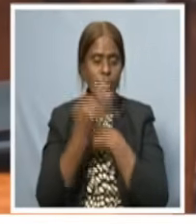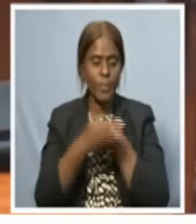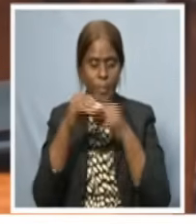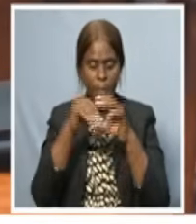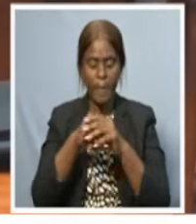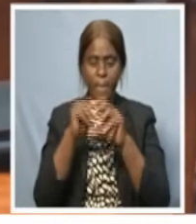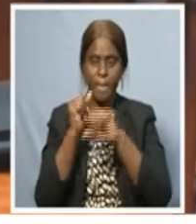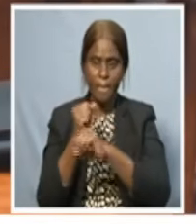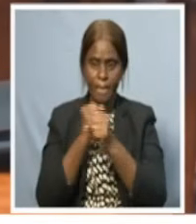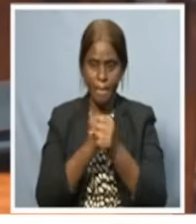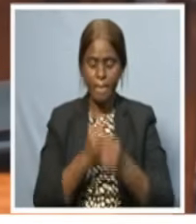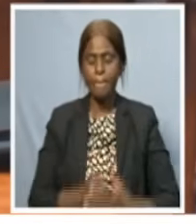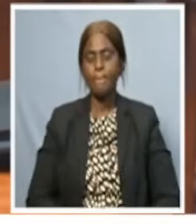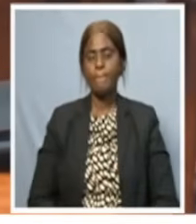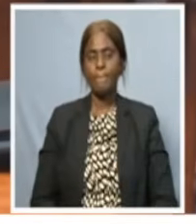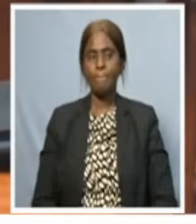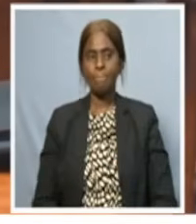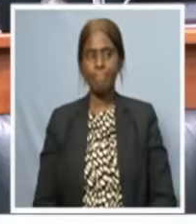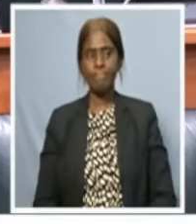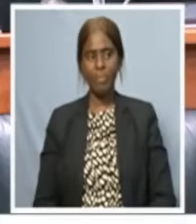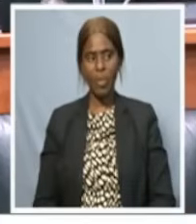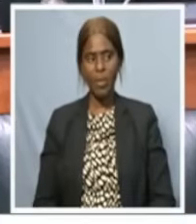Affairs and Internal Security.